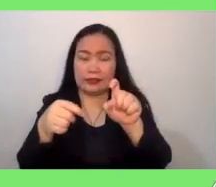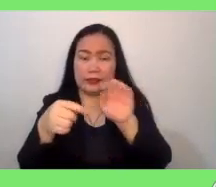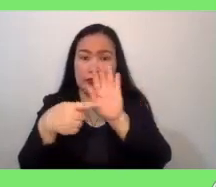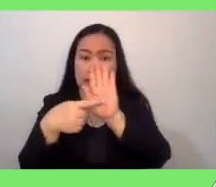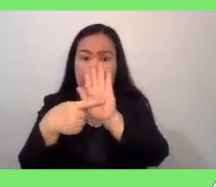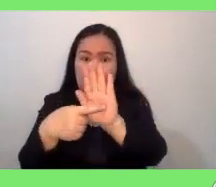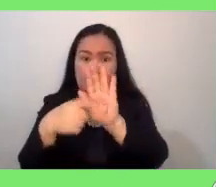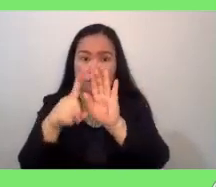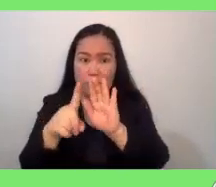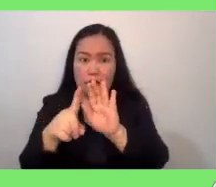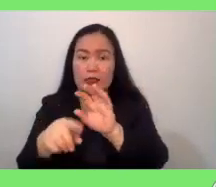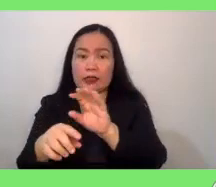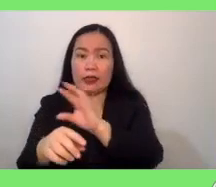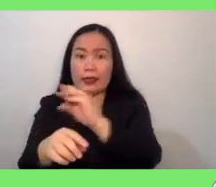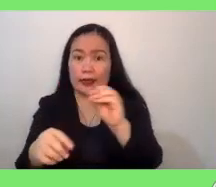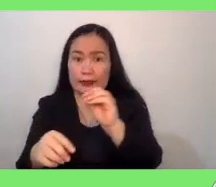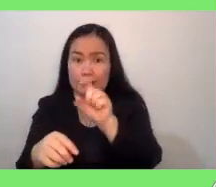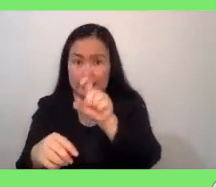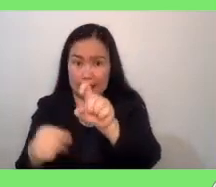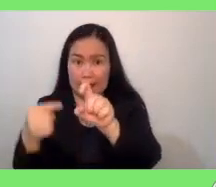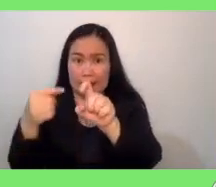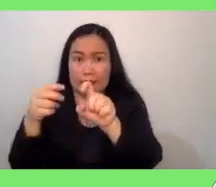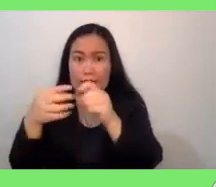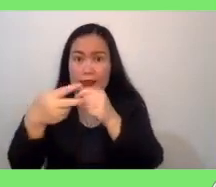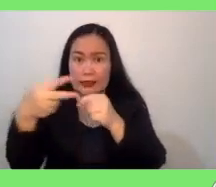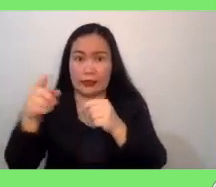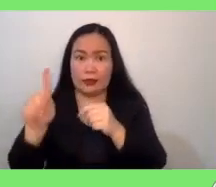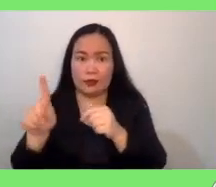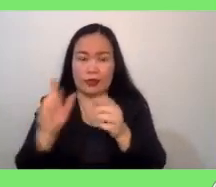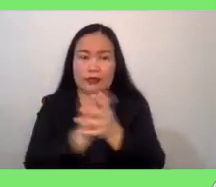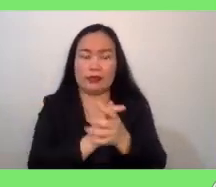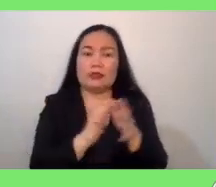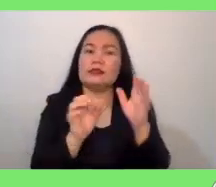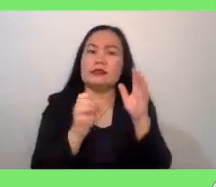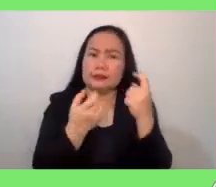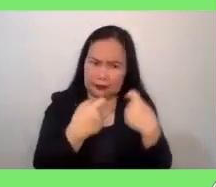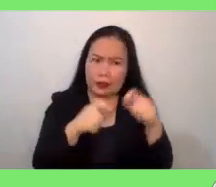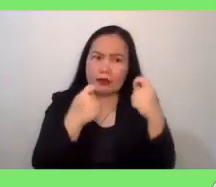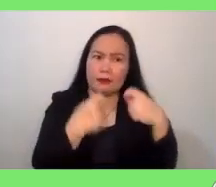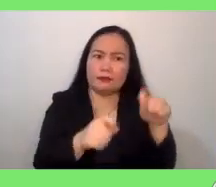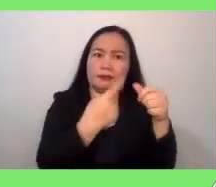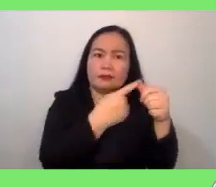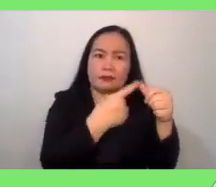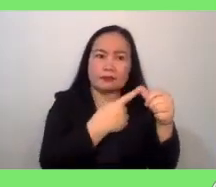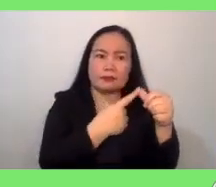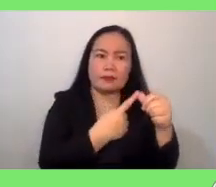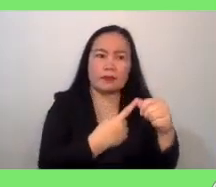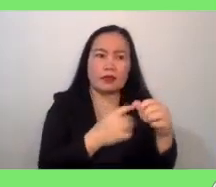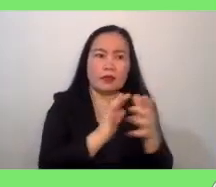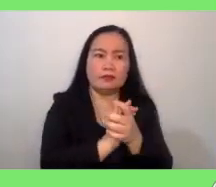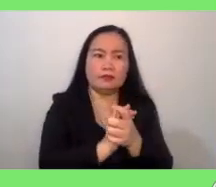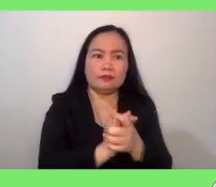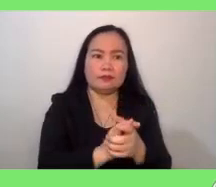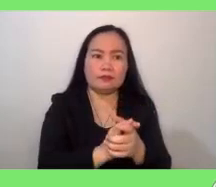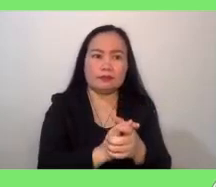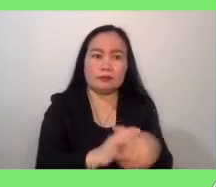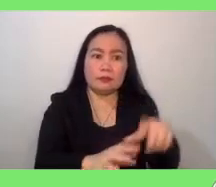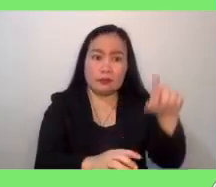si 0. So, ilalagay natin si 0 dito sa mga x natin. Ito po. So,